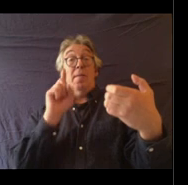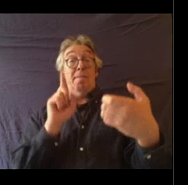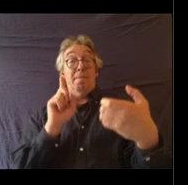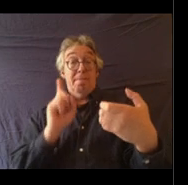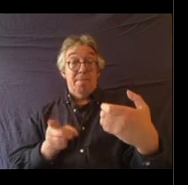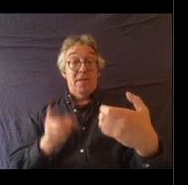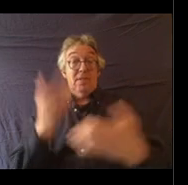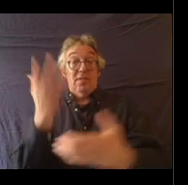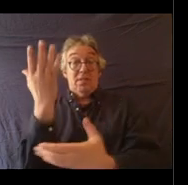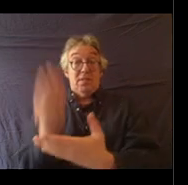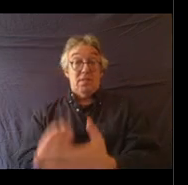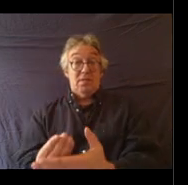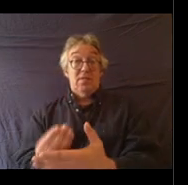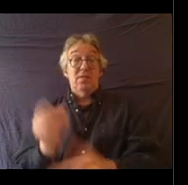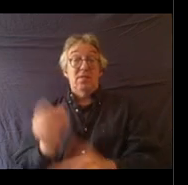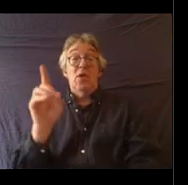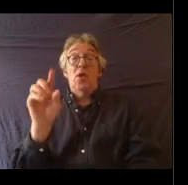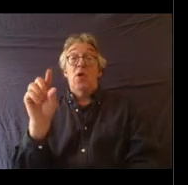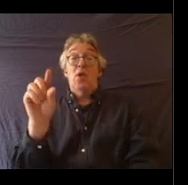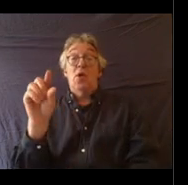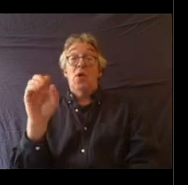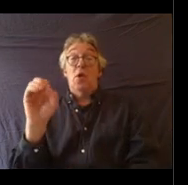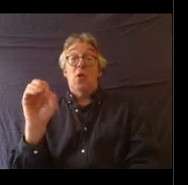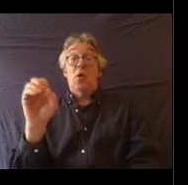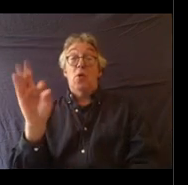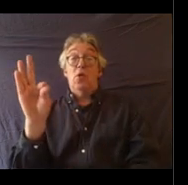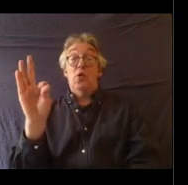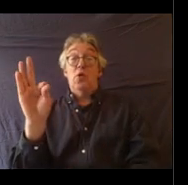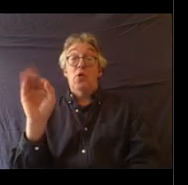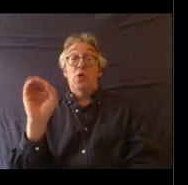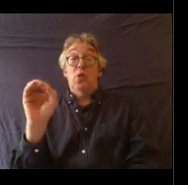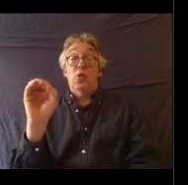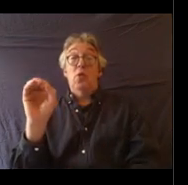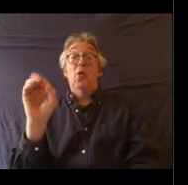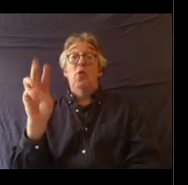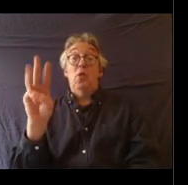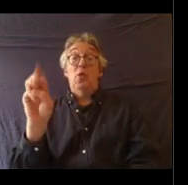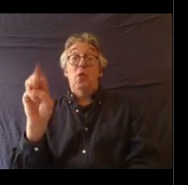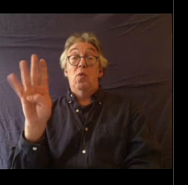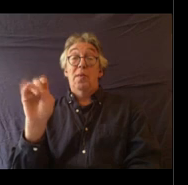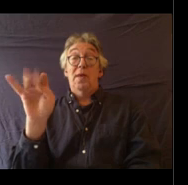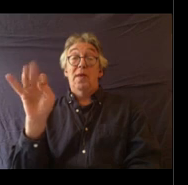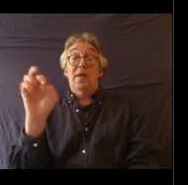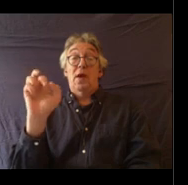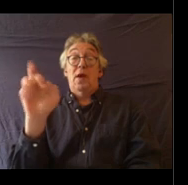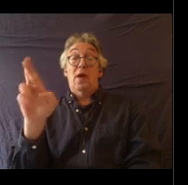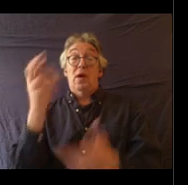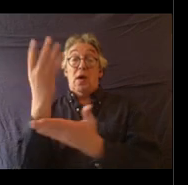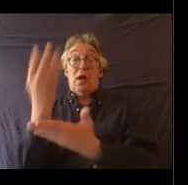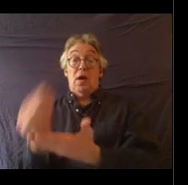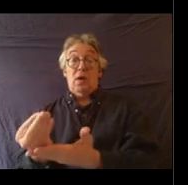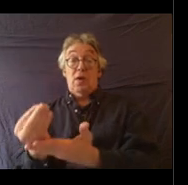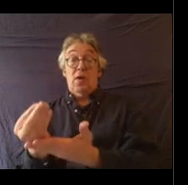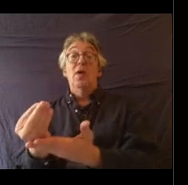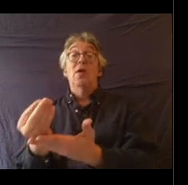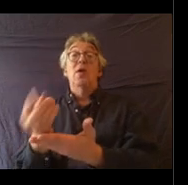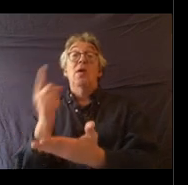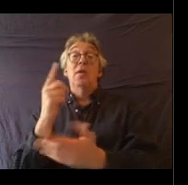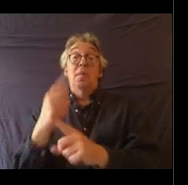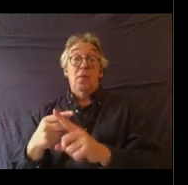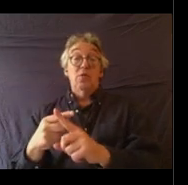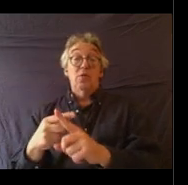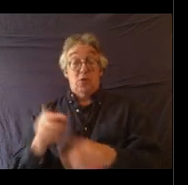you can also access the webinar via phone. And for that, you will find a phone number and an access code when you